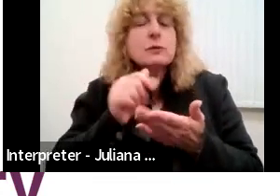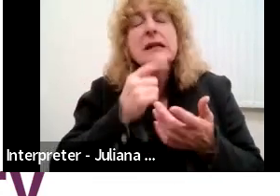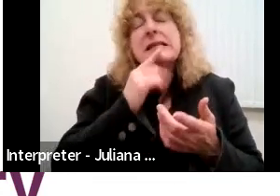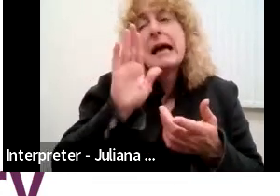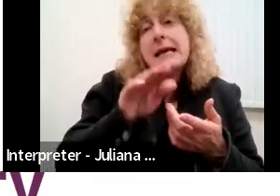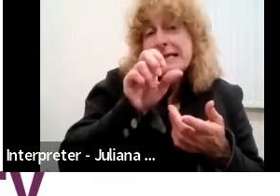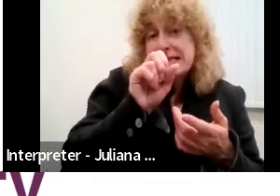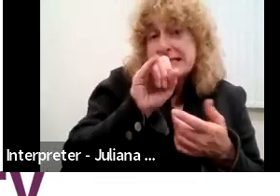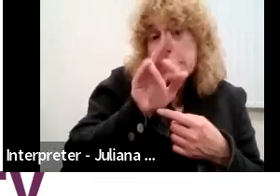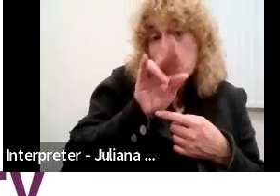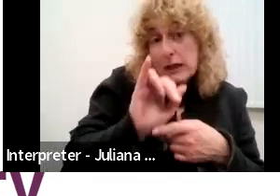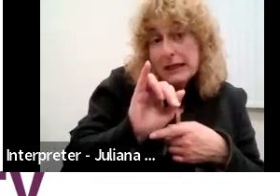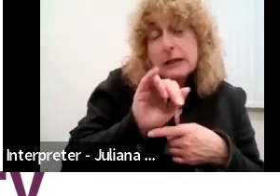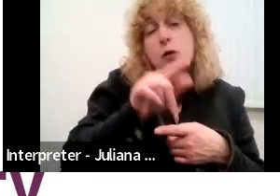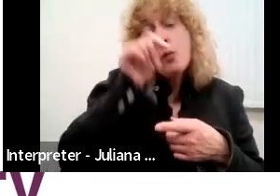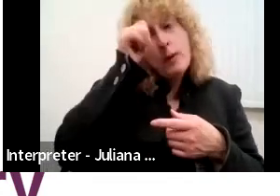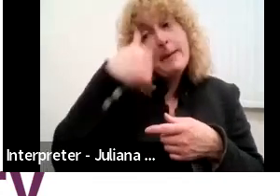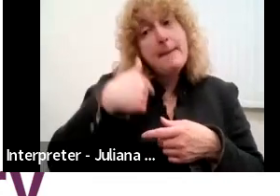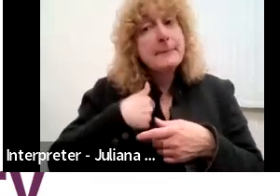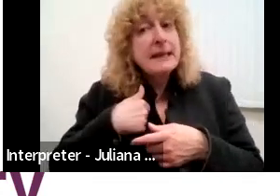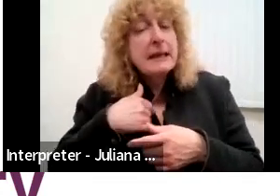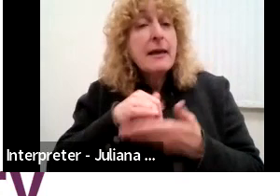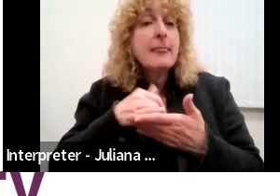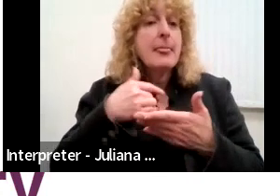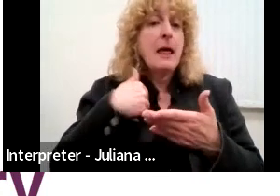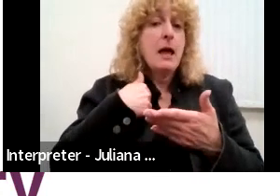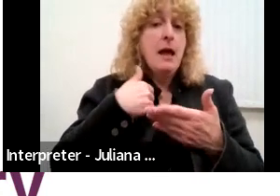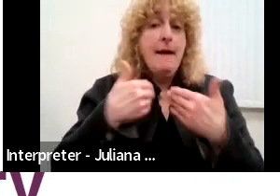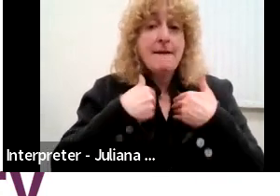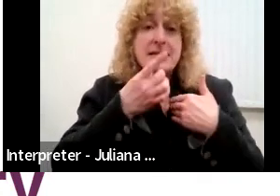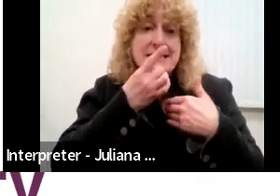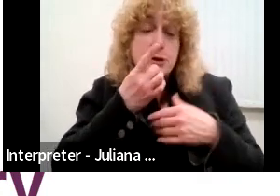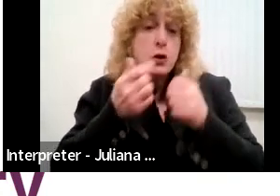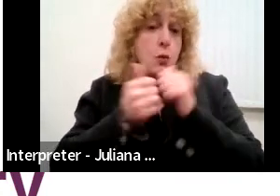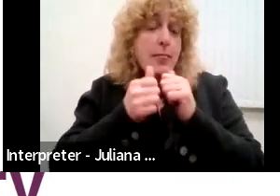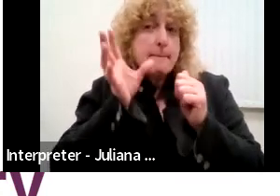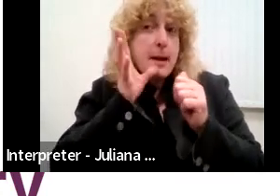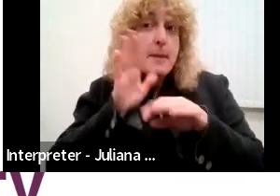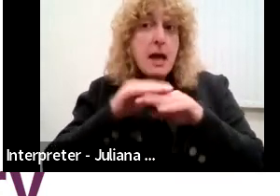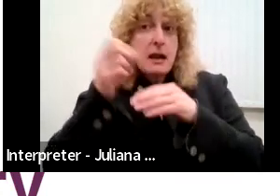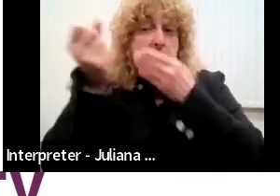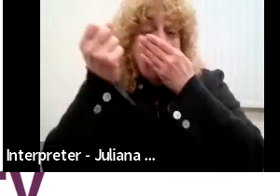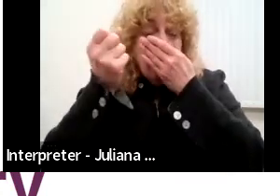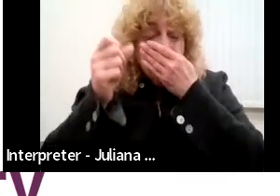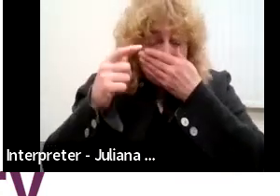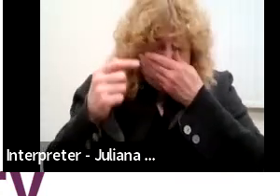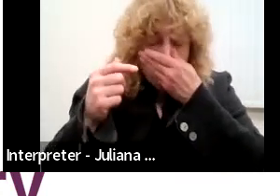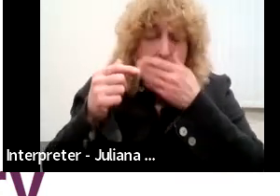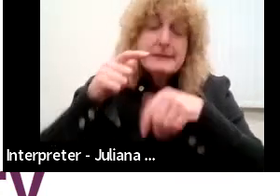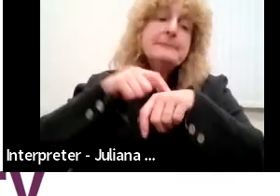Siri, remind me that I have dinner with mom on Saturday at